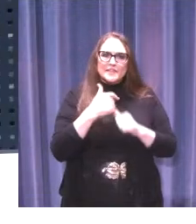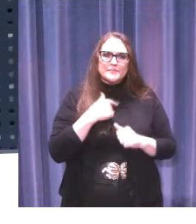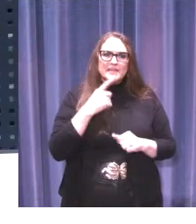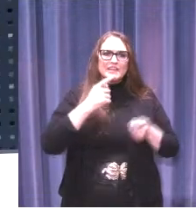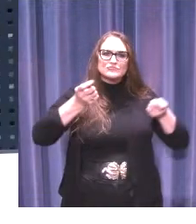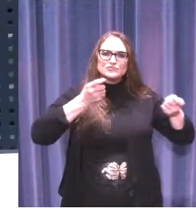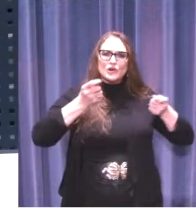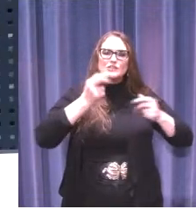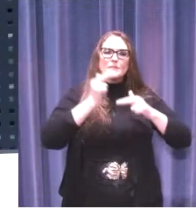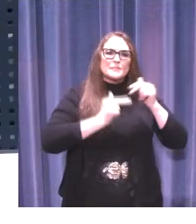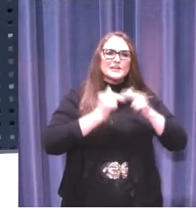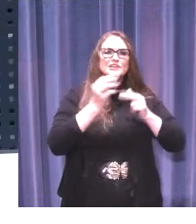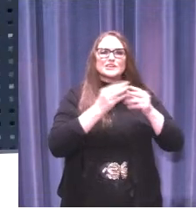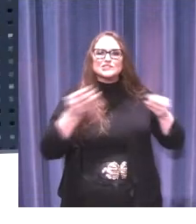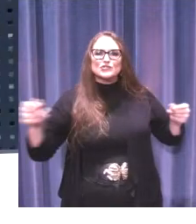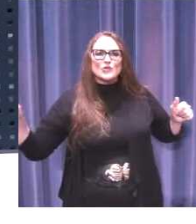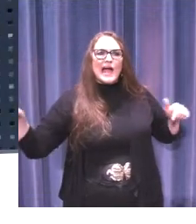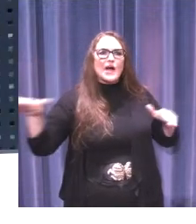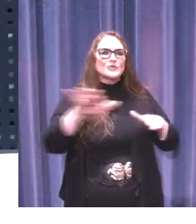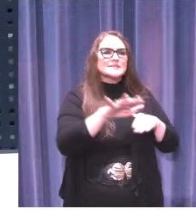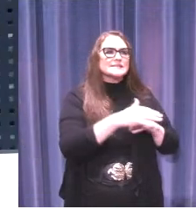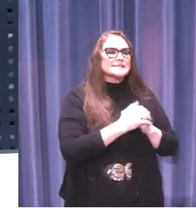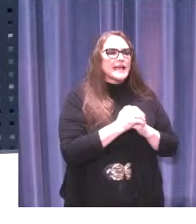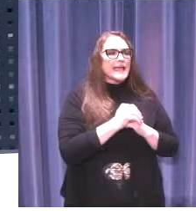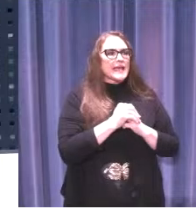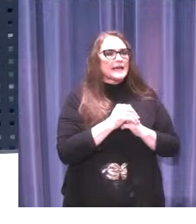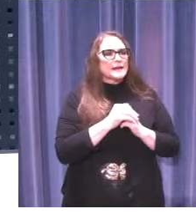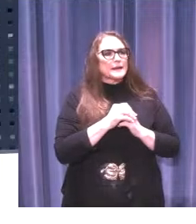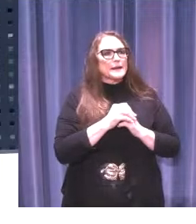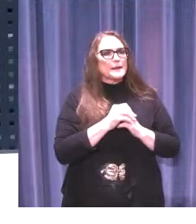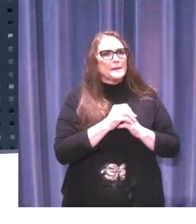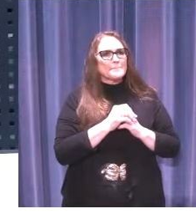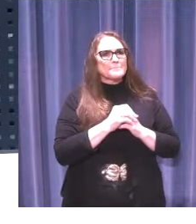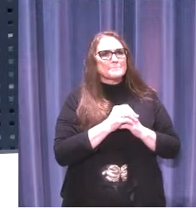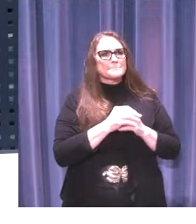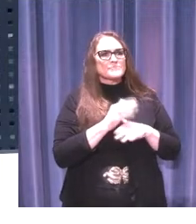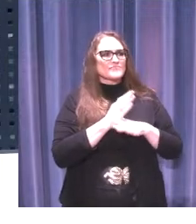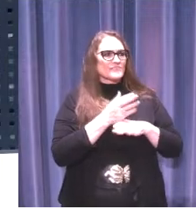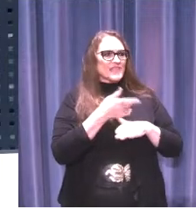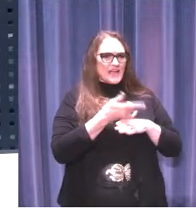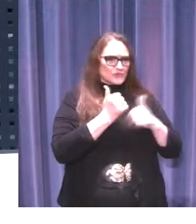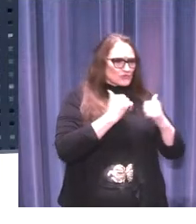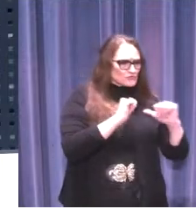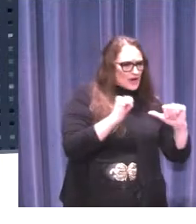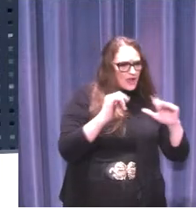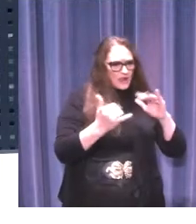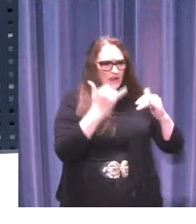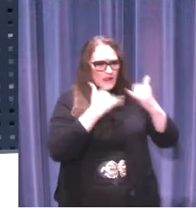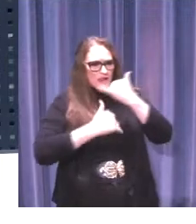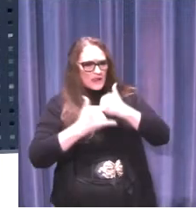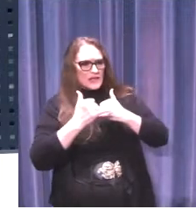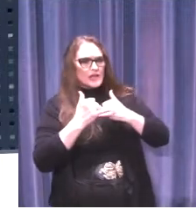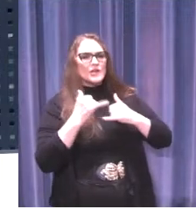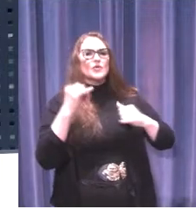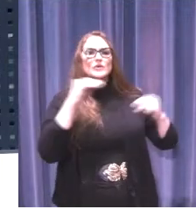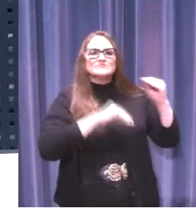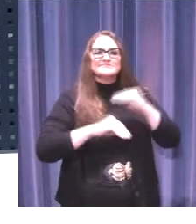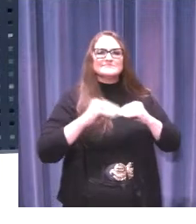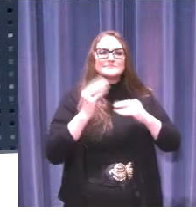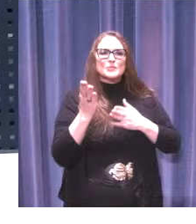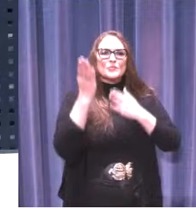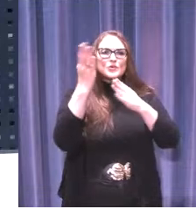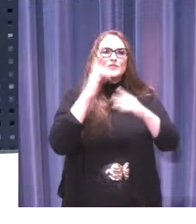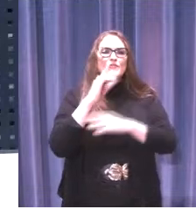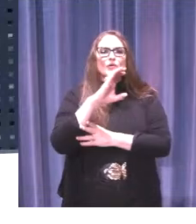charge of buildings and grounds, and after trial and error, we put together a proposal for a clock